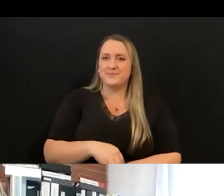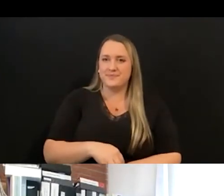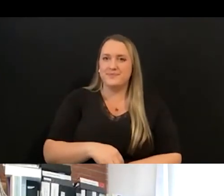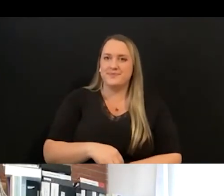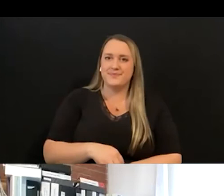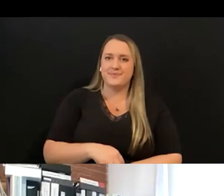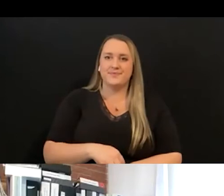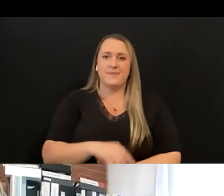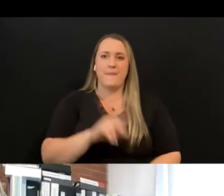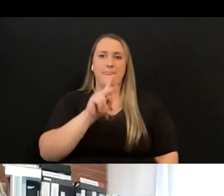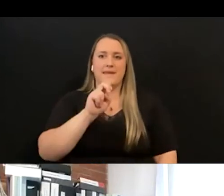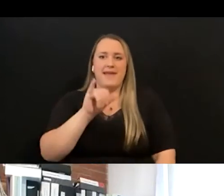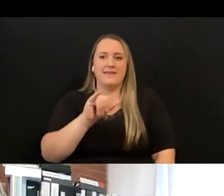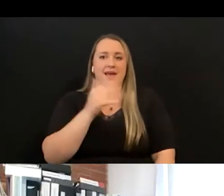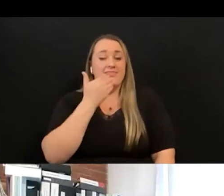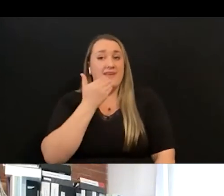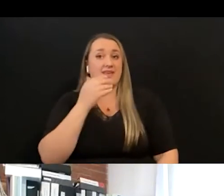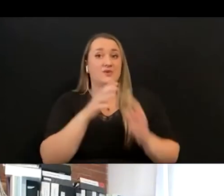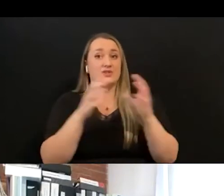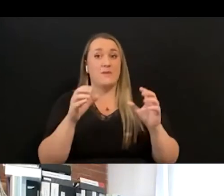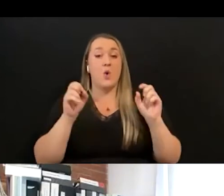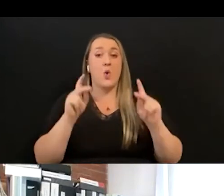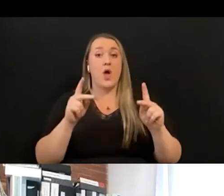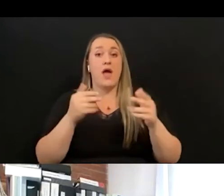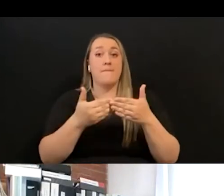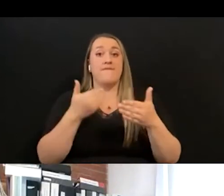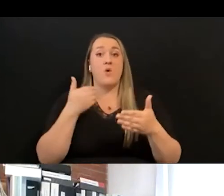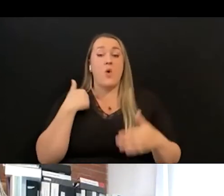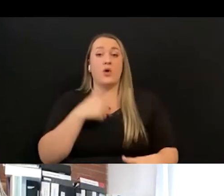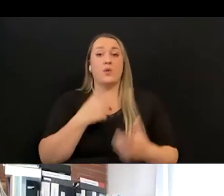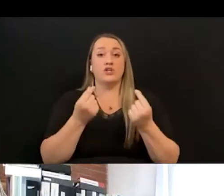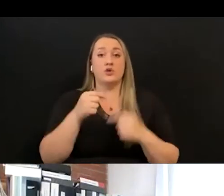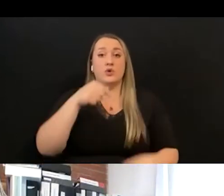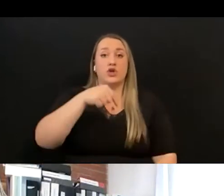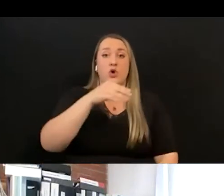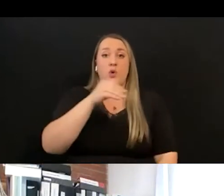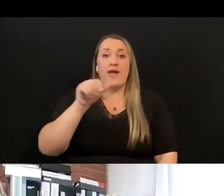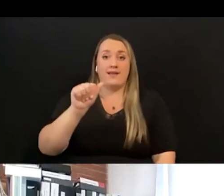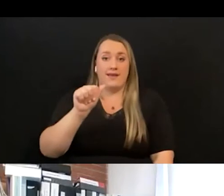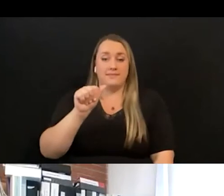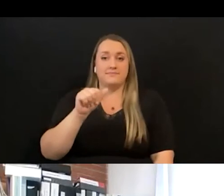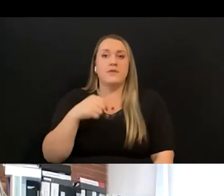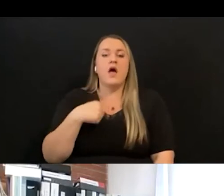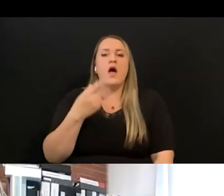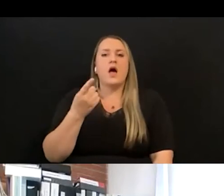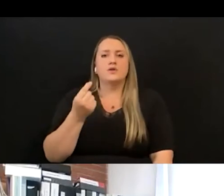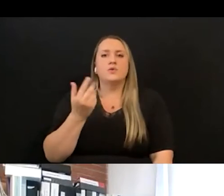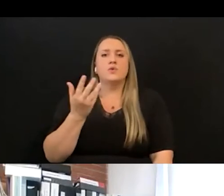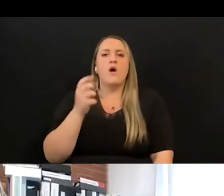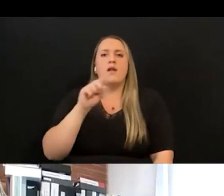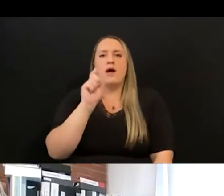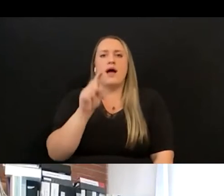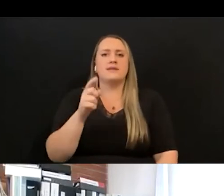Thank you guys so much. All right, before we go to our Q&A, I do want to ask kind of a